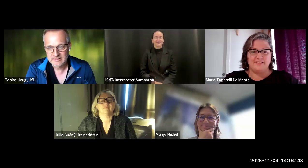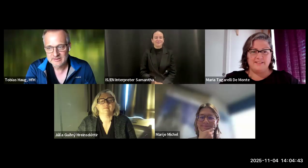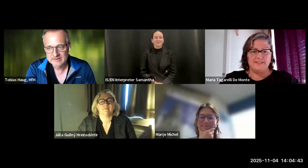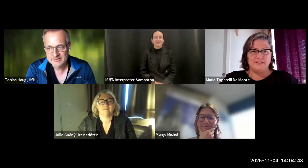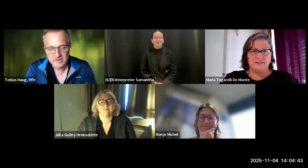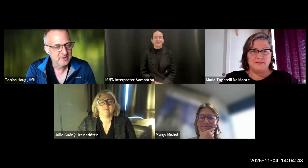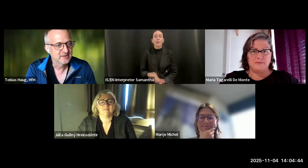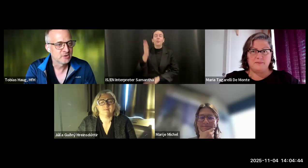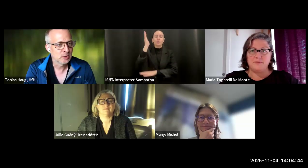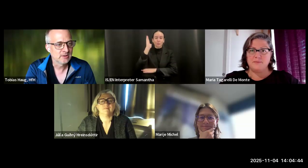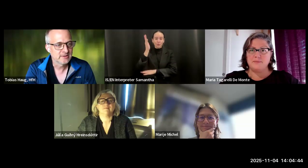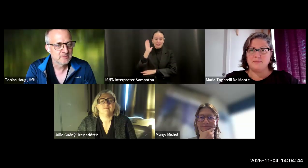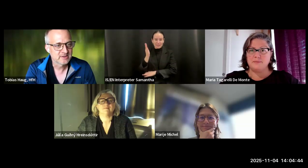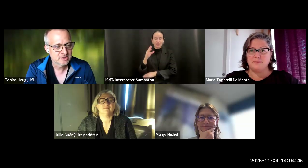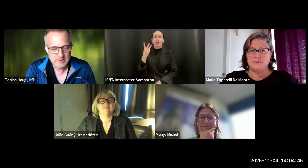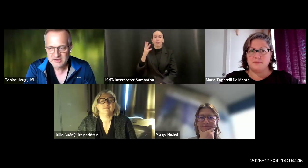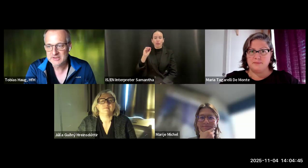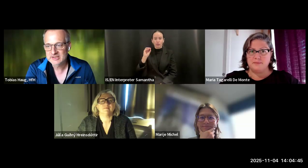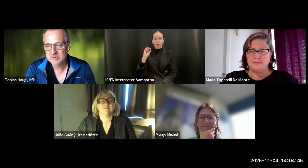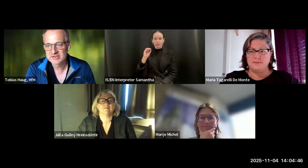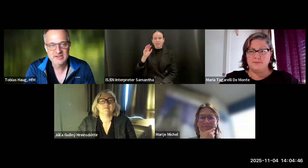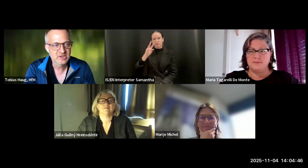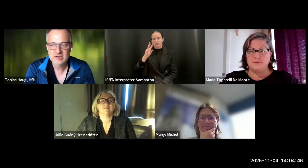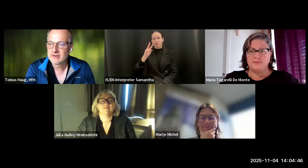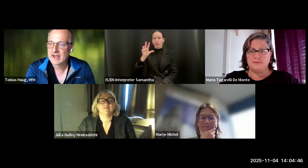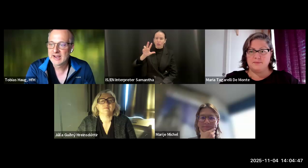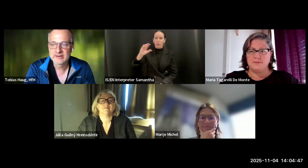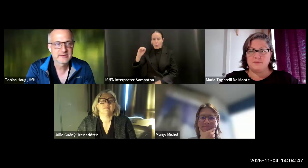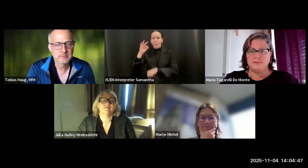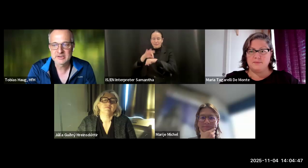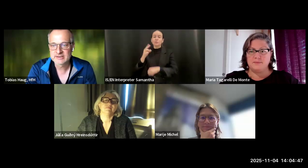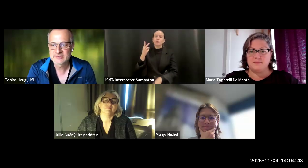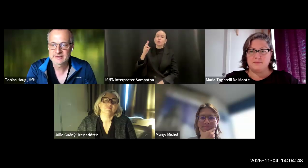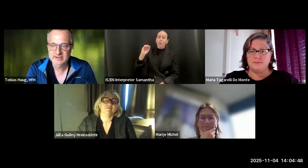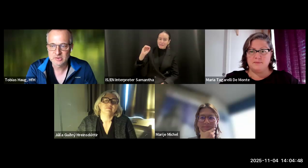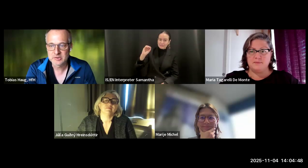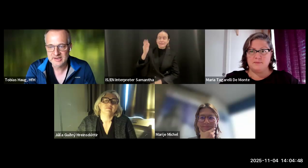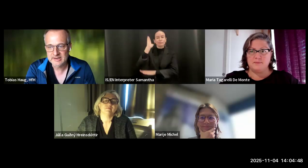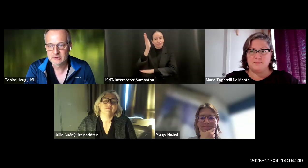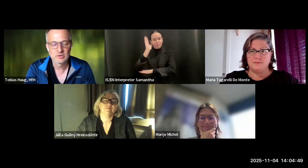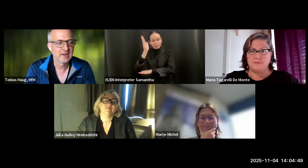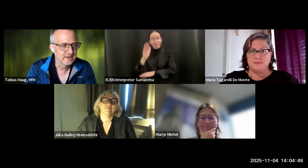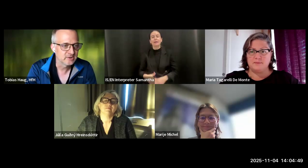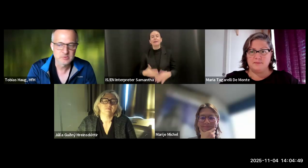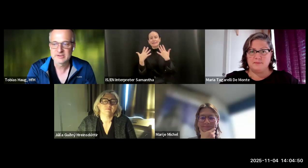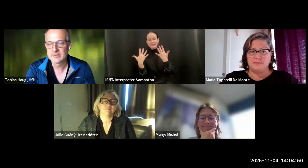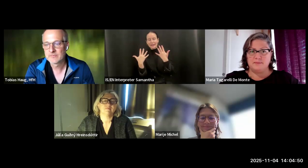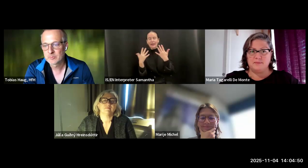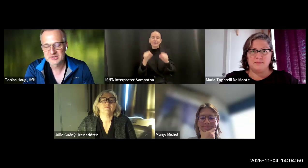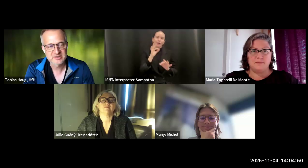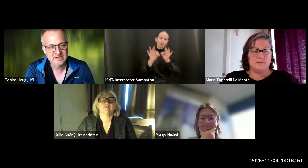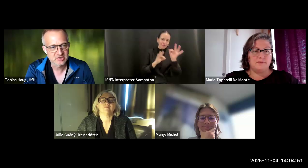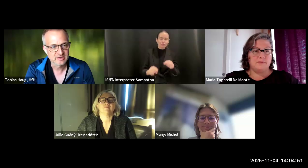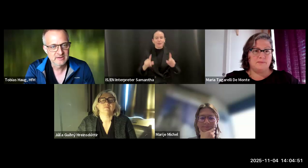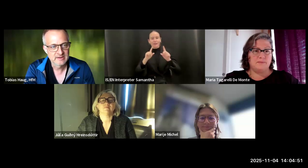will be 30 minutes in total. That means 20 minutes presentation and 10 minutes Q&A related to